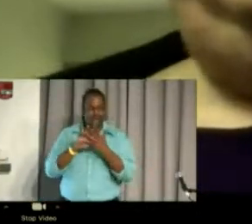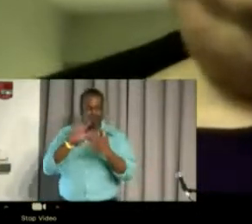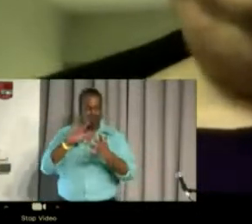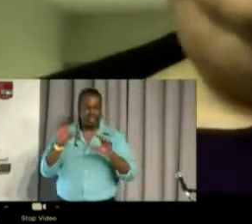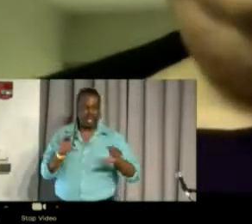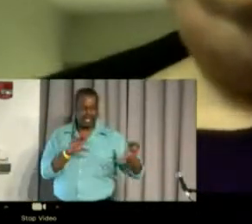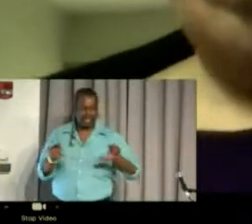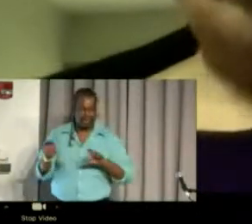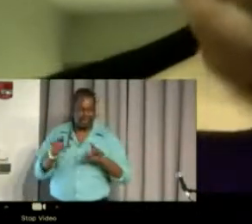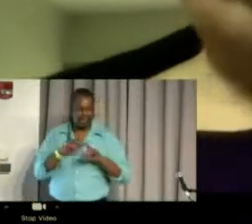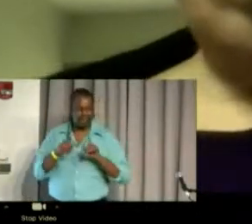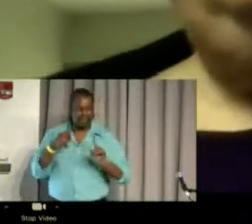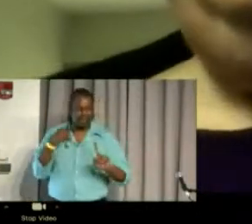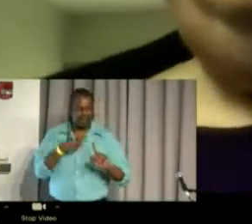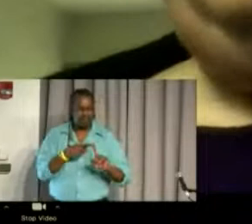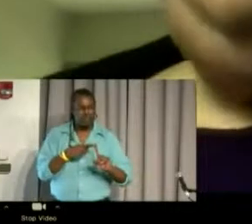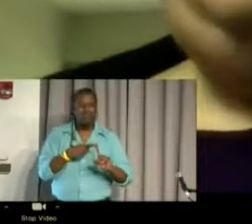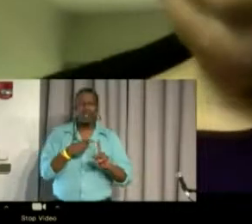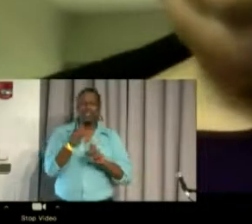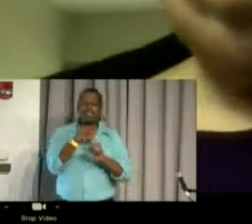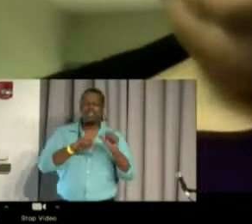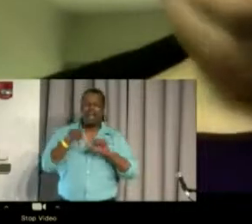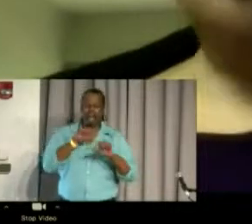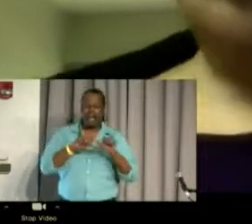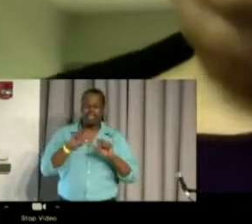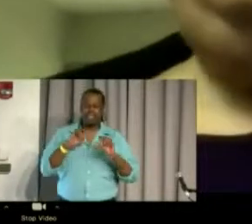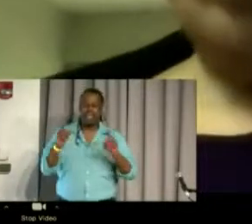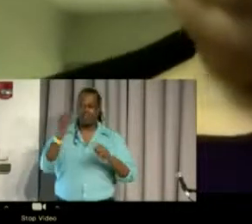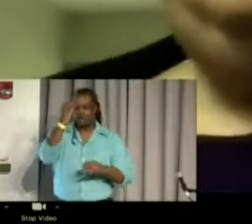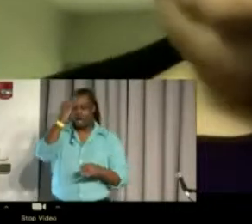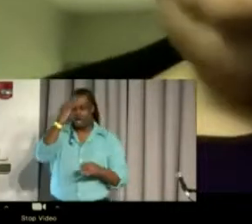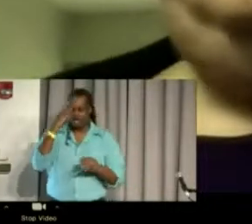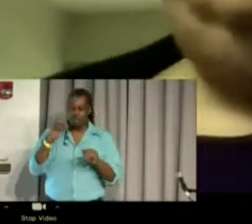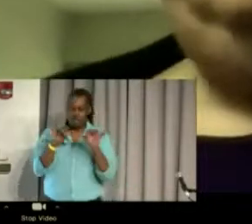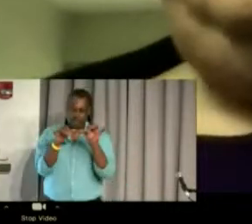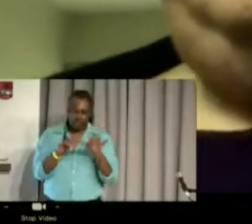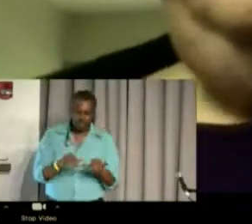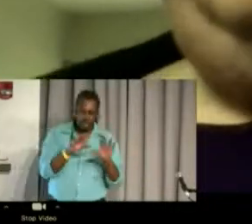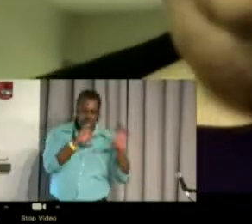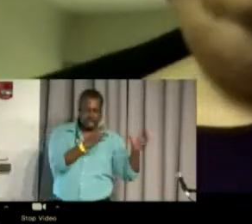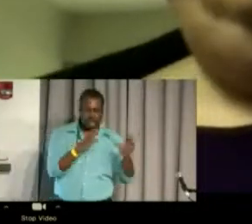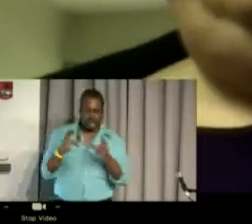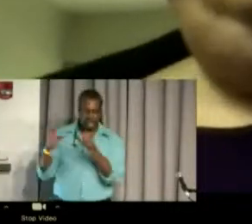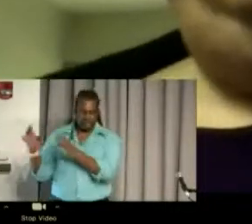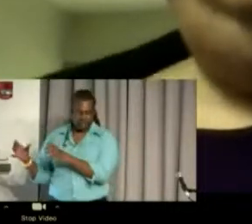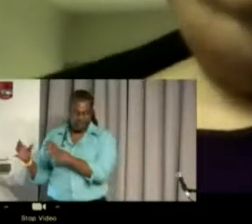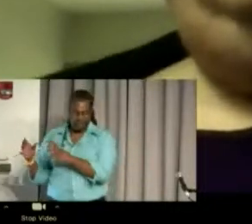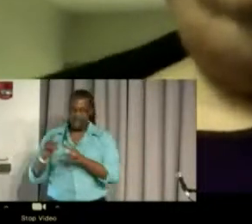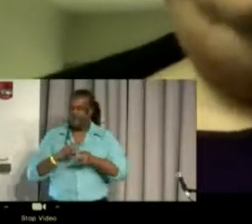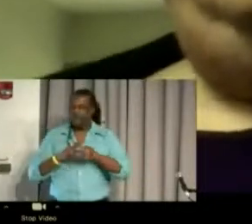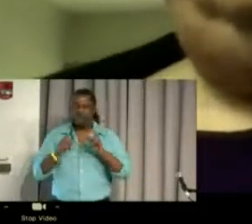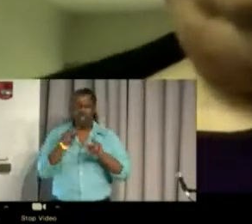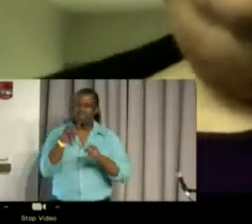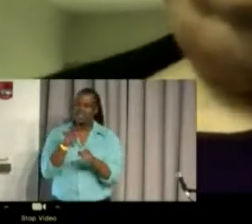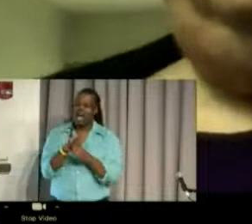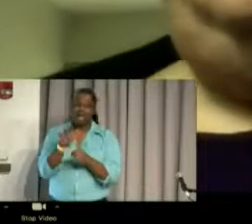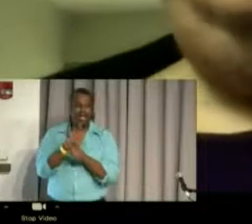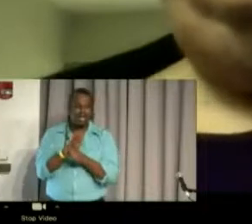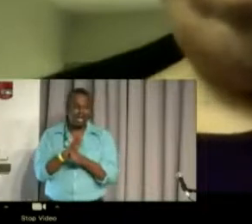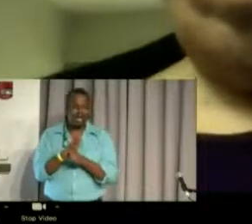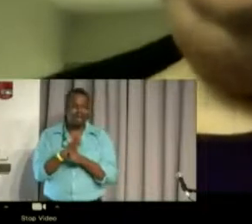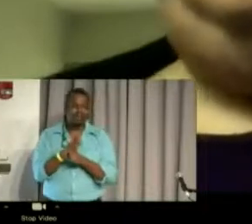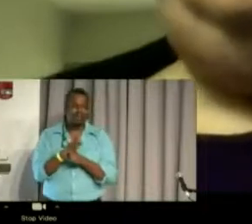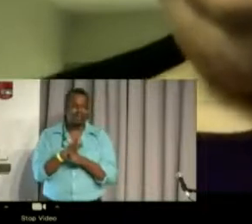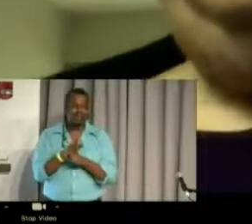short, scientific knowledge enumerates, measures, classifies, and kills. But it is not sufficient to state that